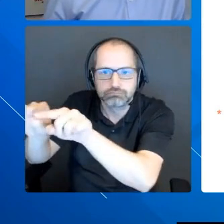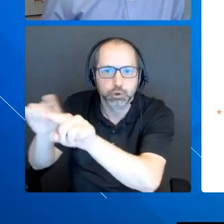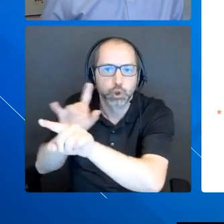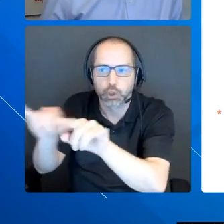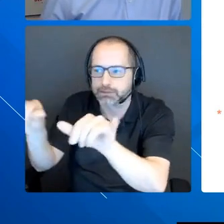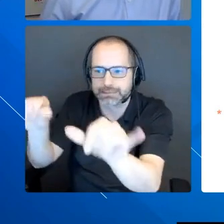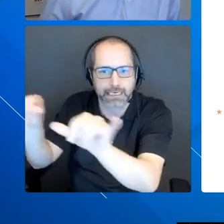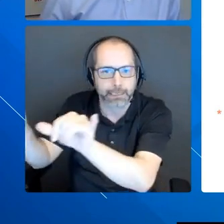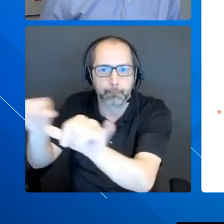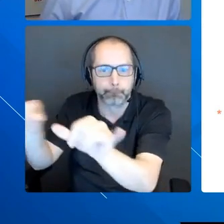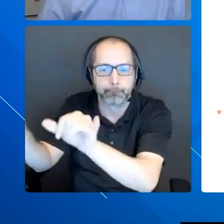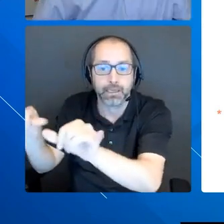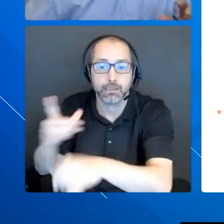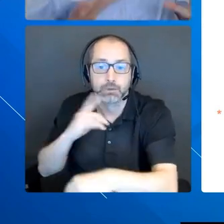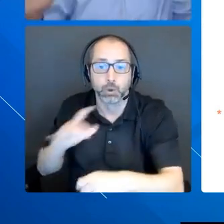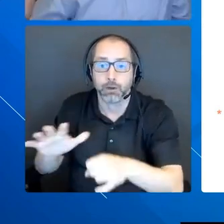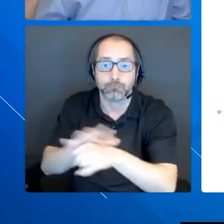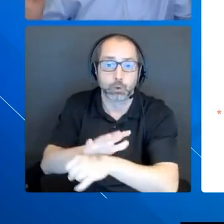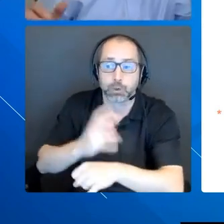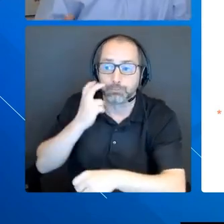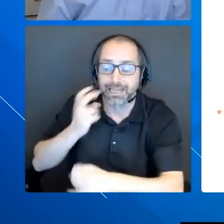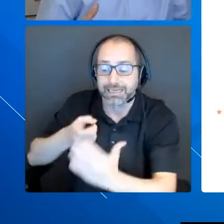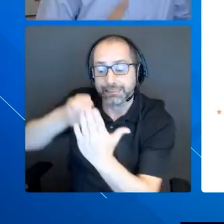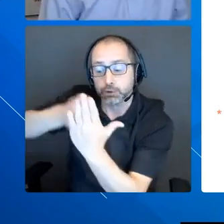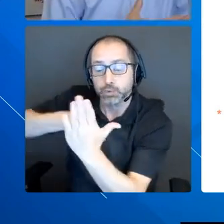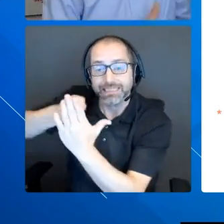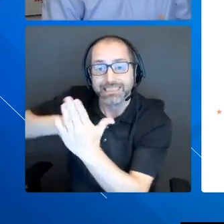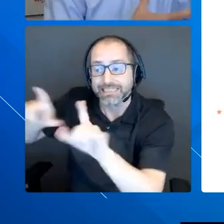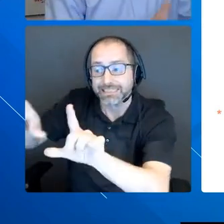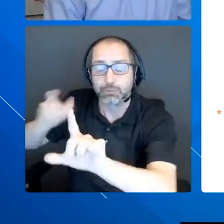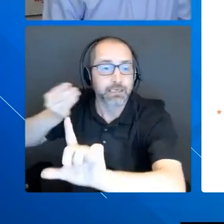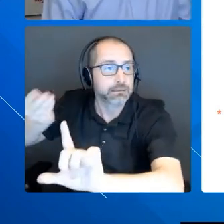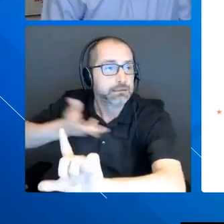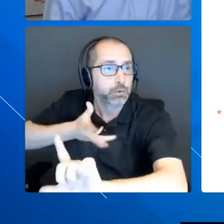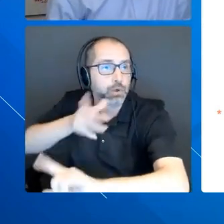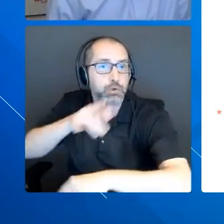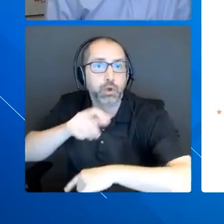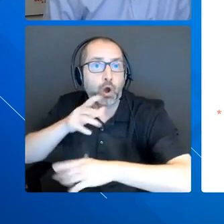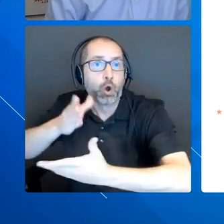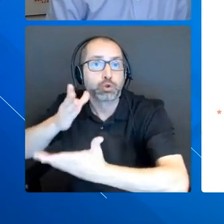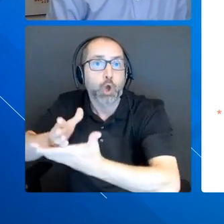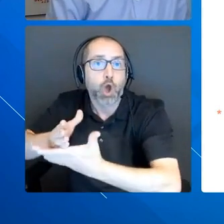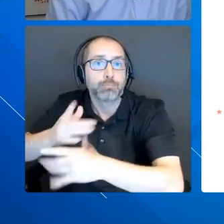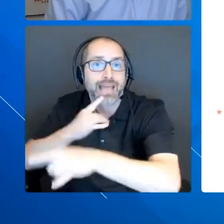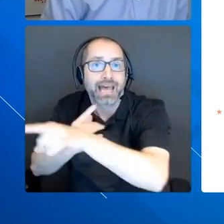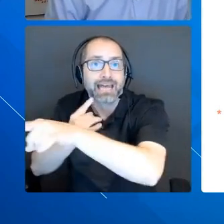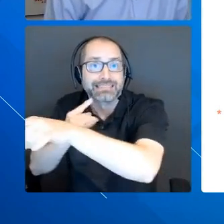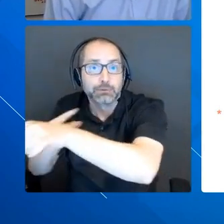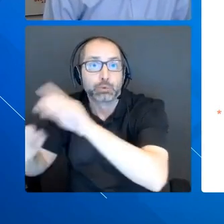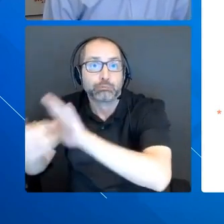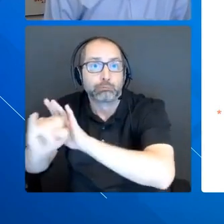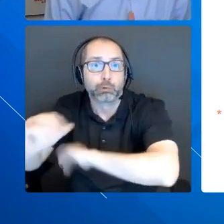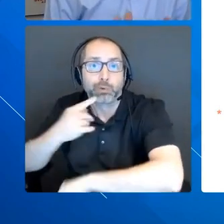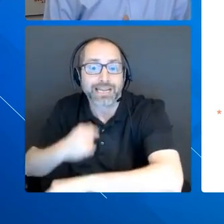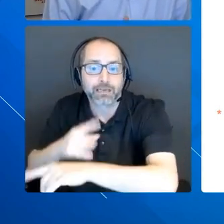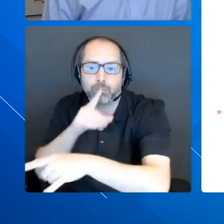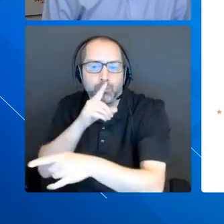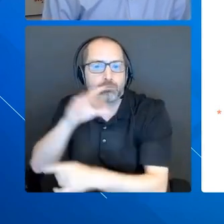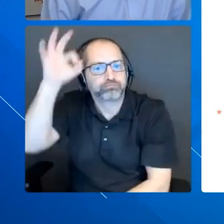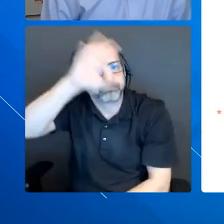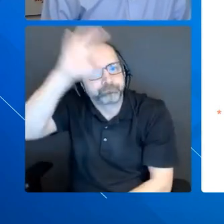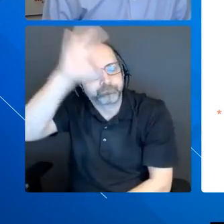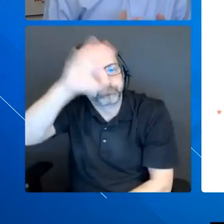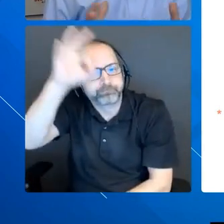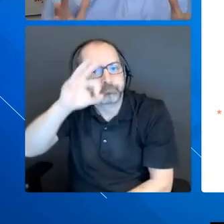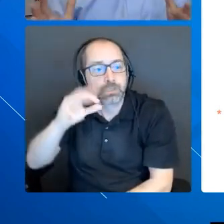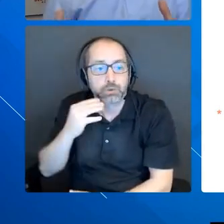say for somebody who's fully blind, doesn't say, hey, hit the brakes, a field changed to red. No, they don't know. So notice that red's